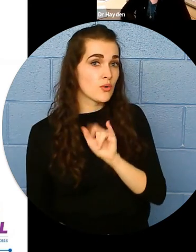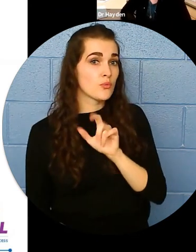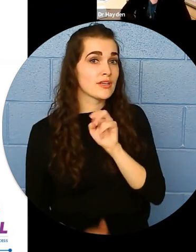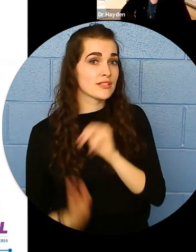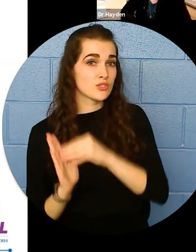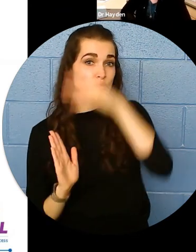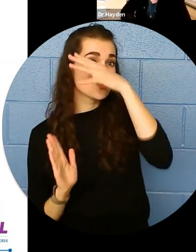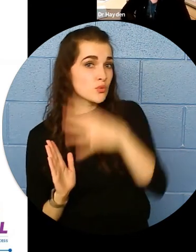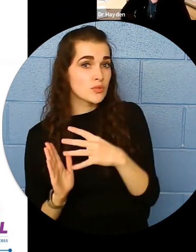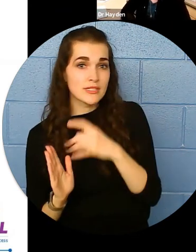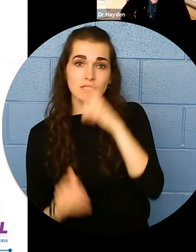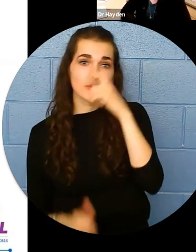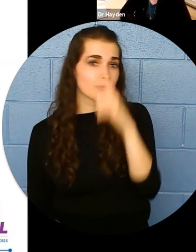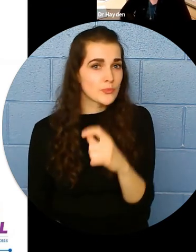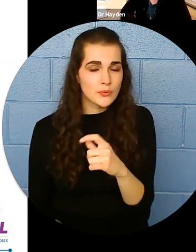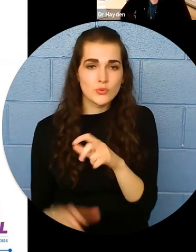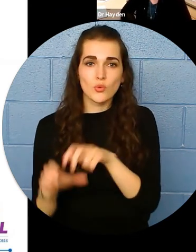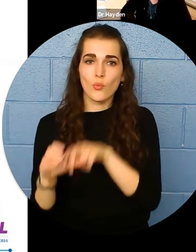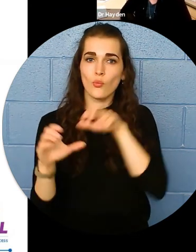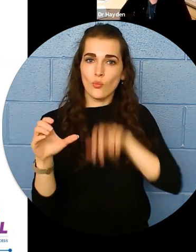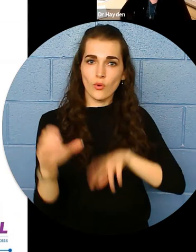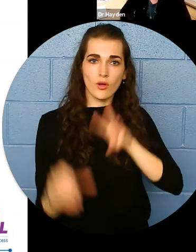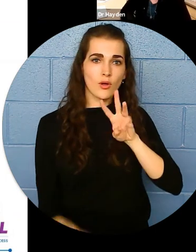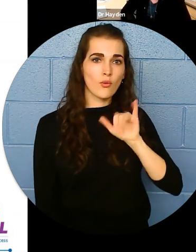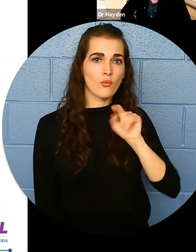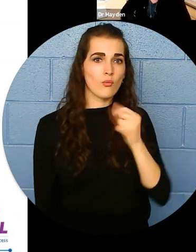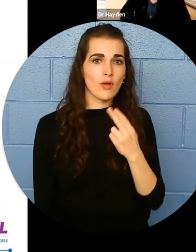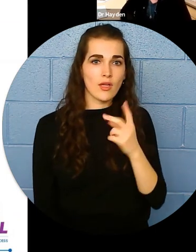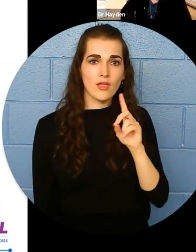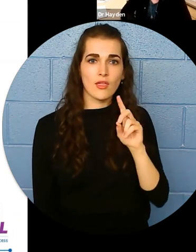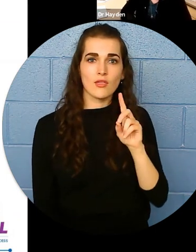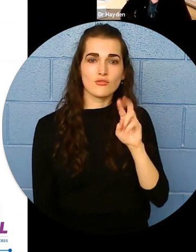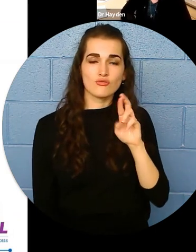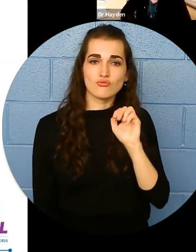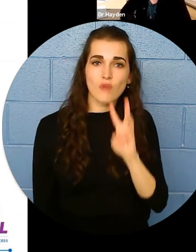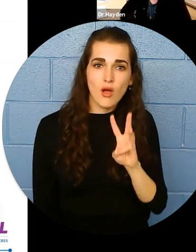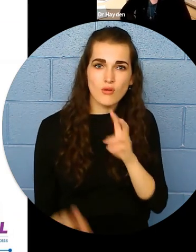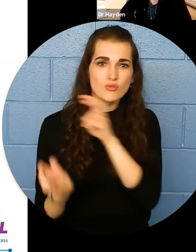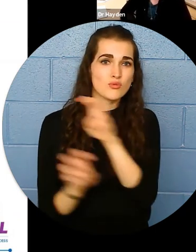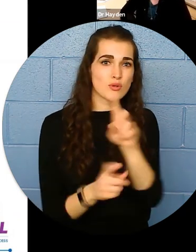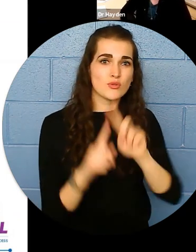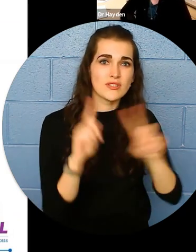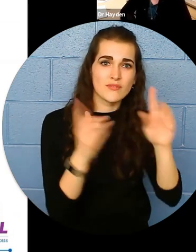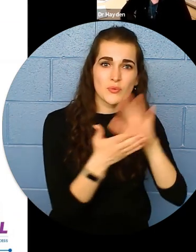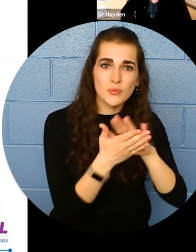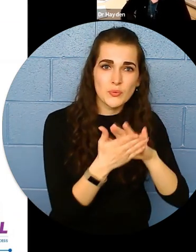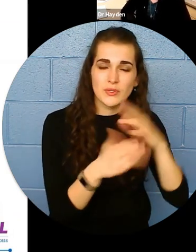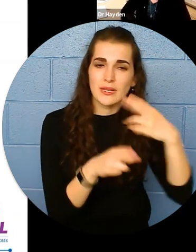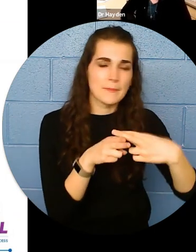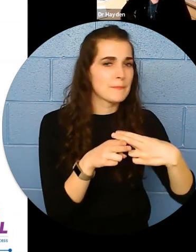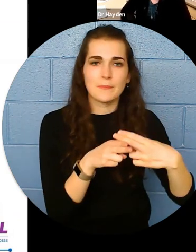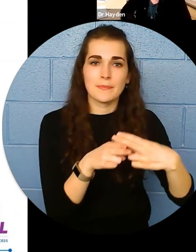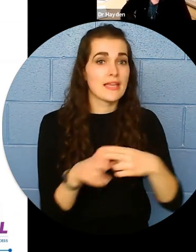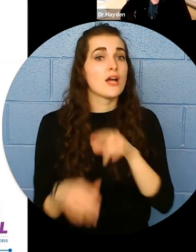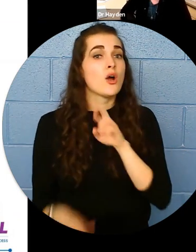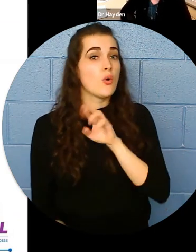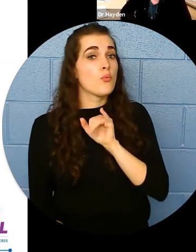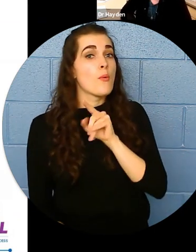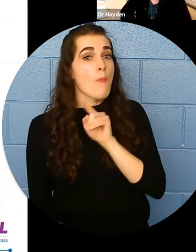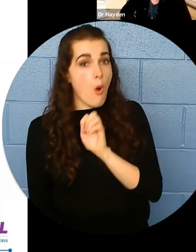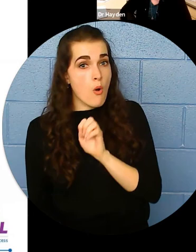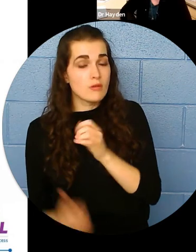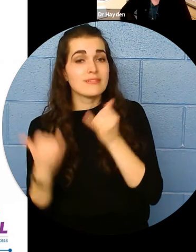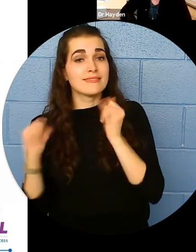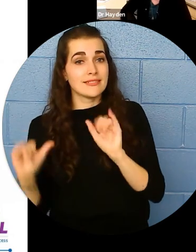do not need to withdraw or transfer your child anywhere. Even though they're staying remote, they will still be a Willson